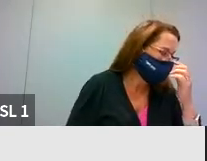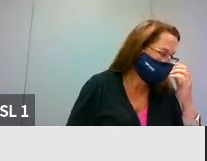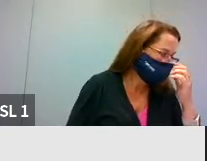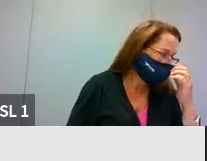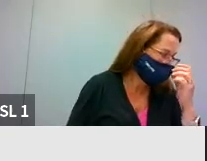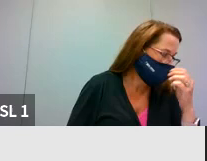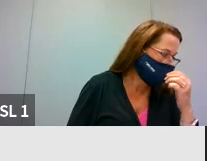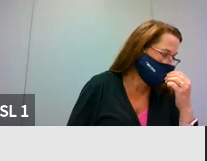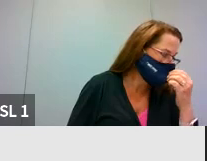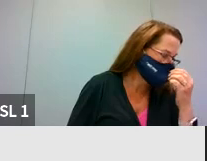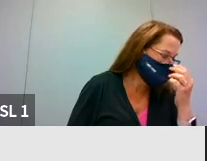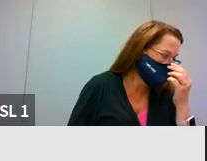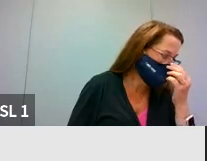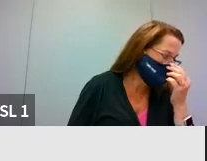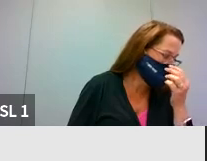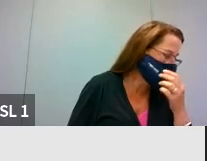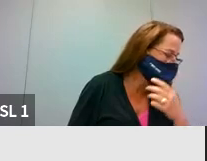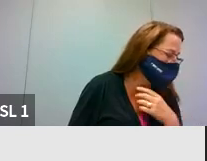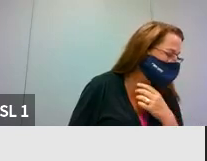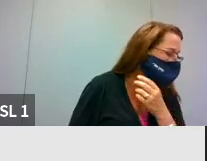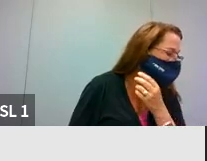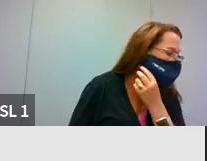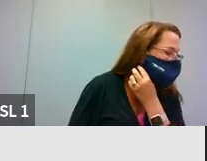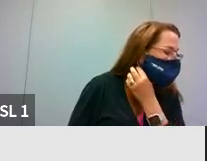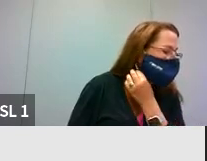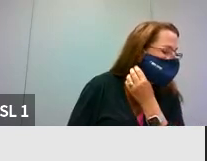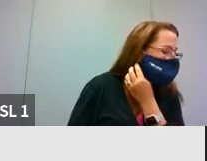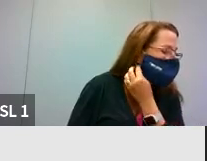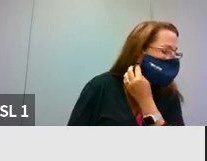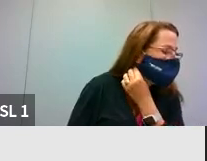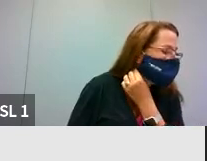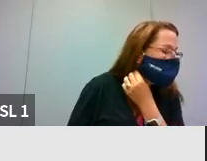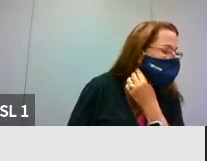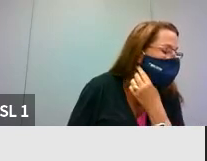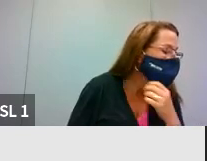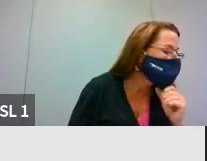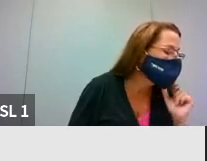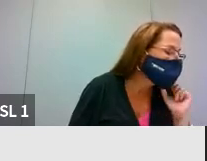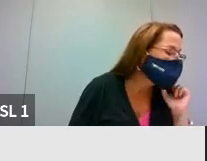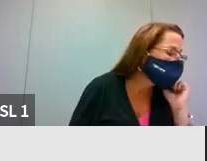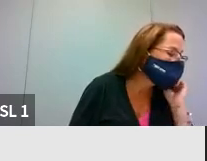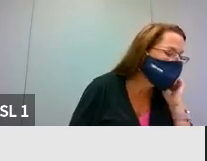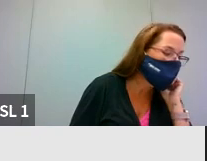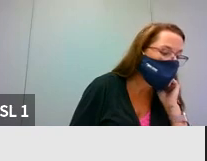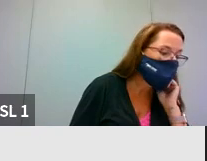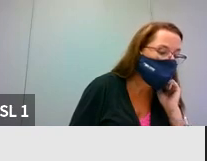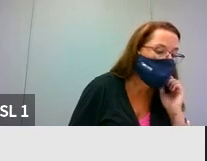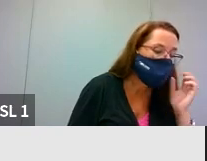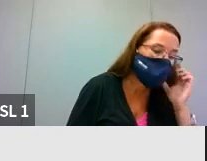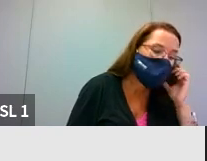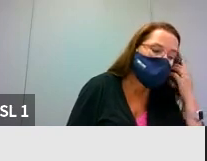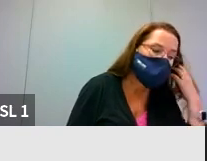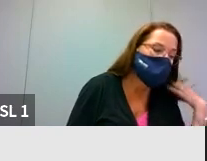day. Thanks for the training Okay. session. Thank you. you. Too. Thanks, Rick. All right, cool. Thank you. I am co-host.